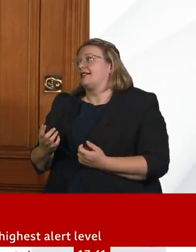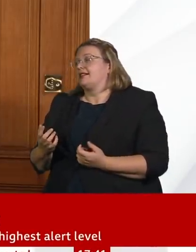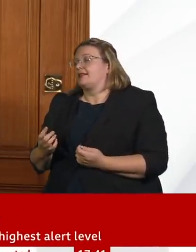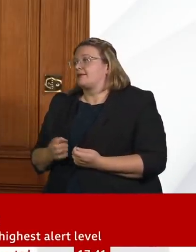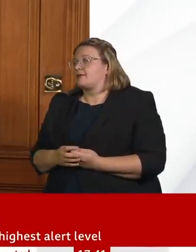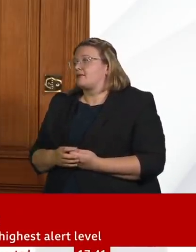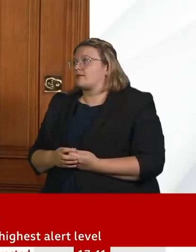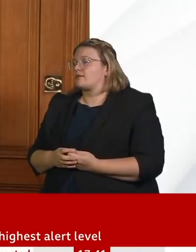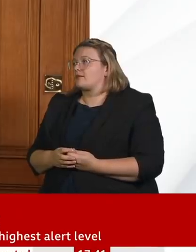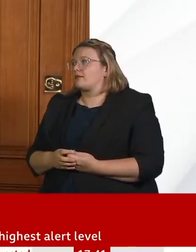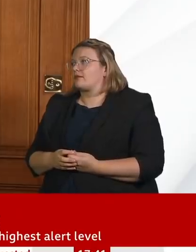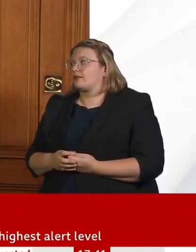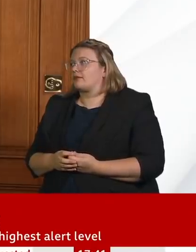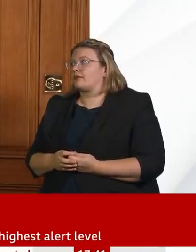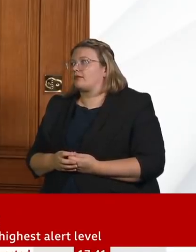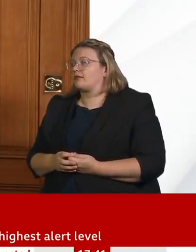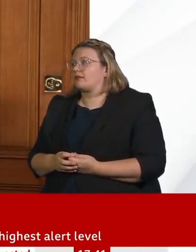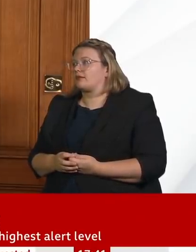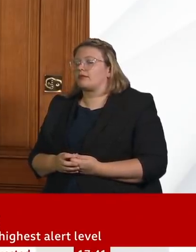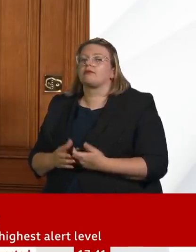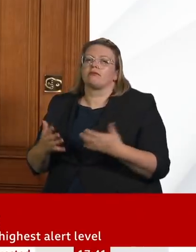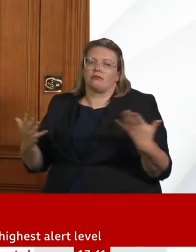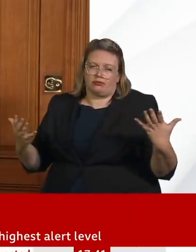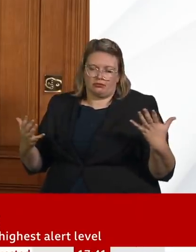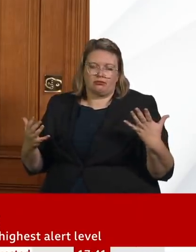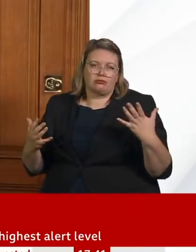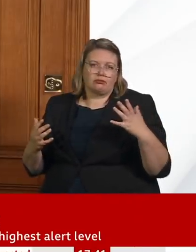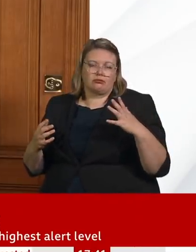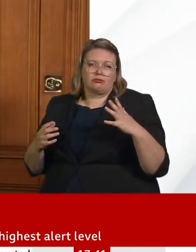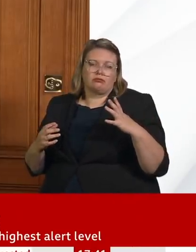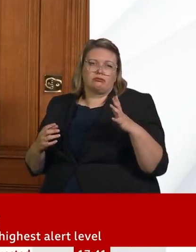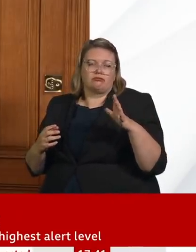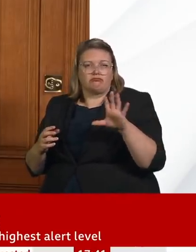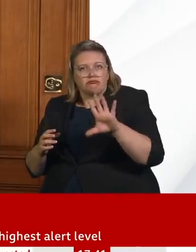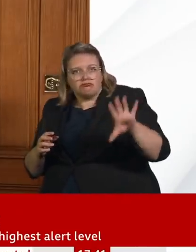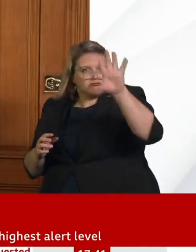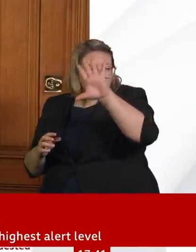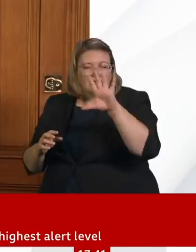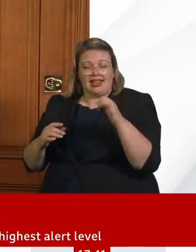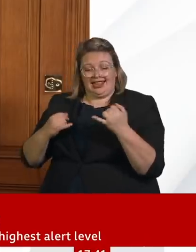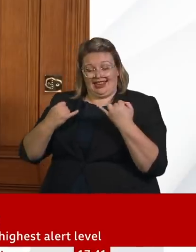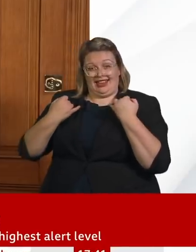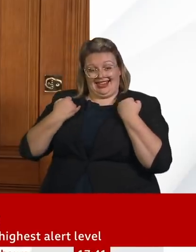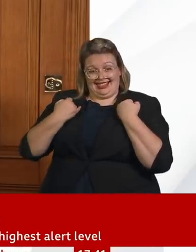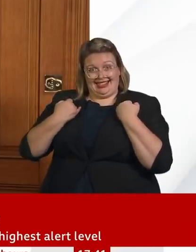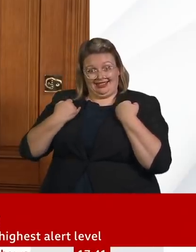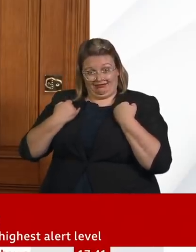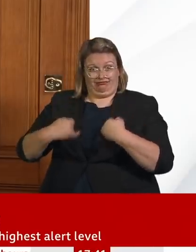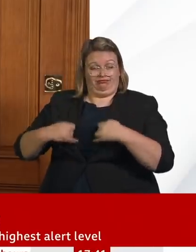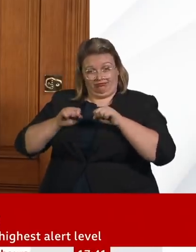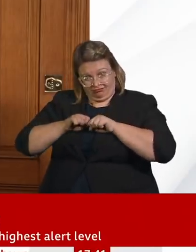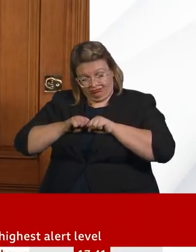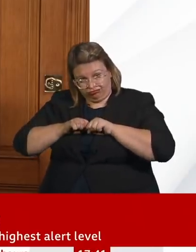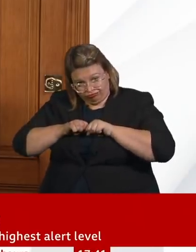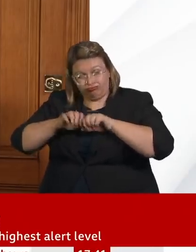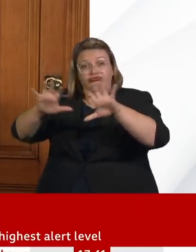of a lockdown that if disease levels are higher, when you affect the lockdown, the effect will be